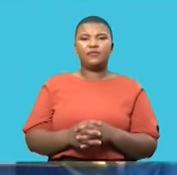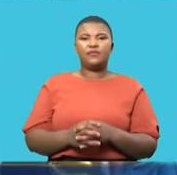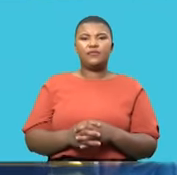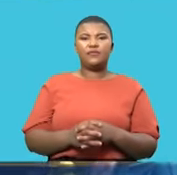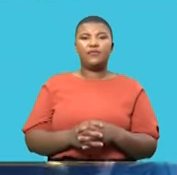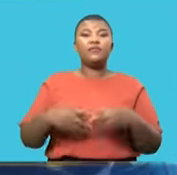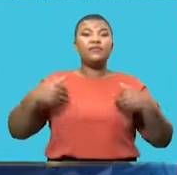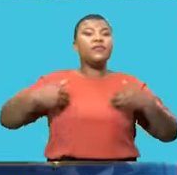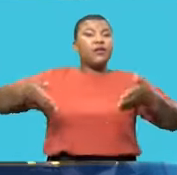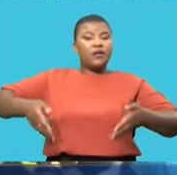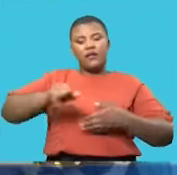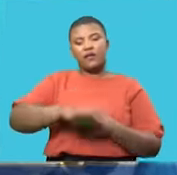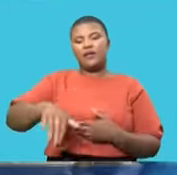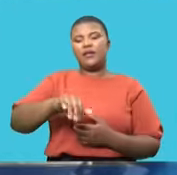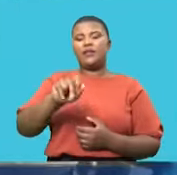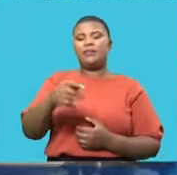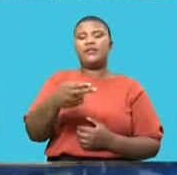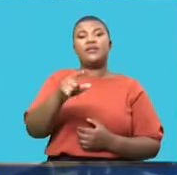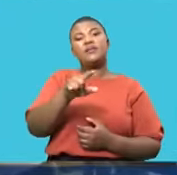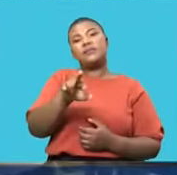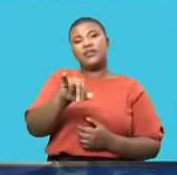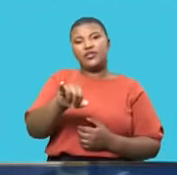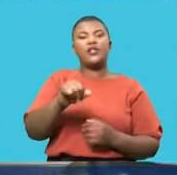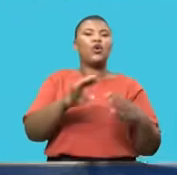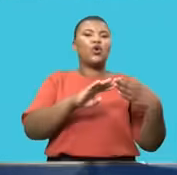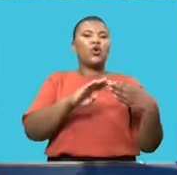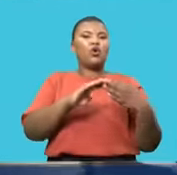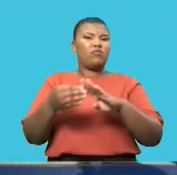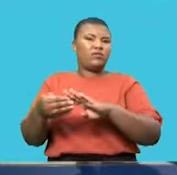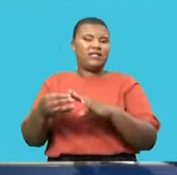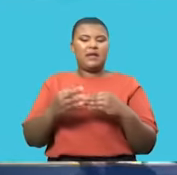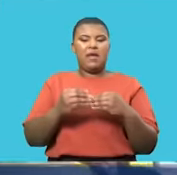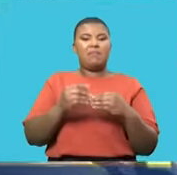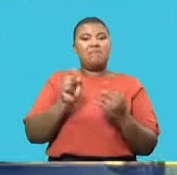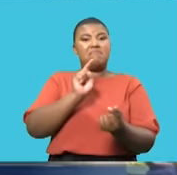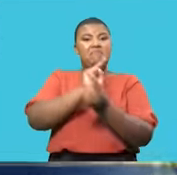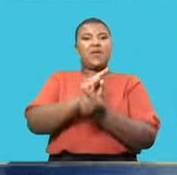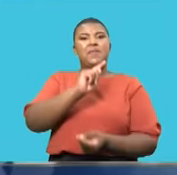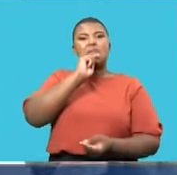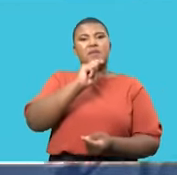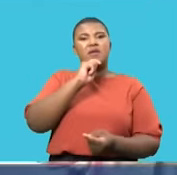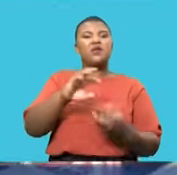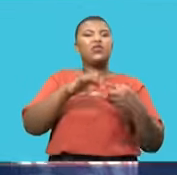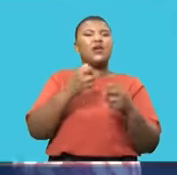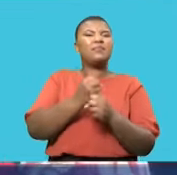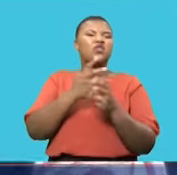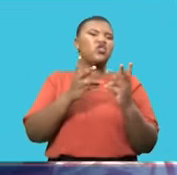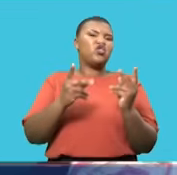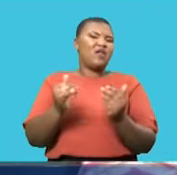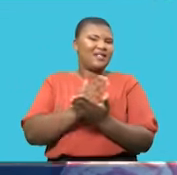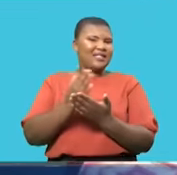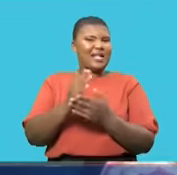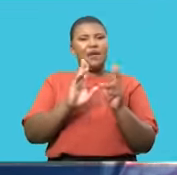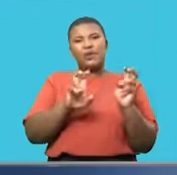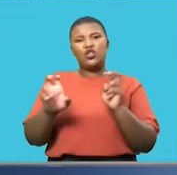We are here in Phiri, where the community members have met since the morning, just trying to, you know, resolve particular issues